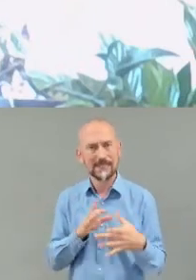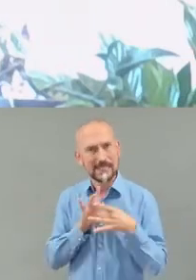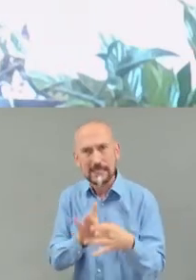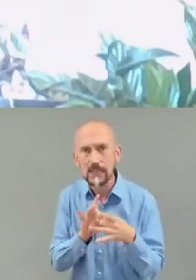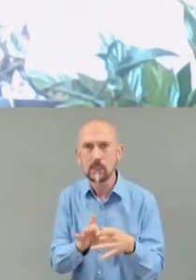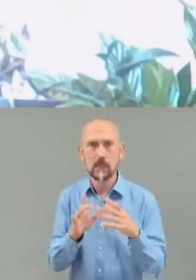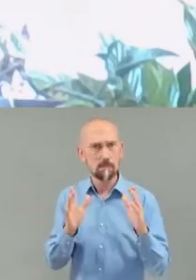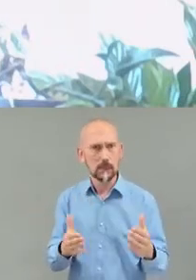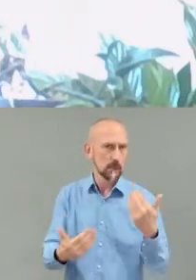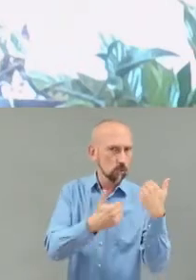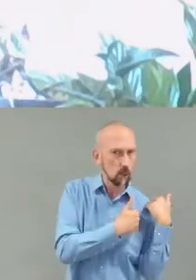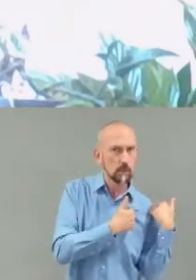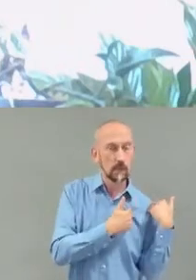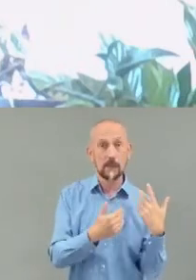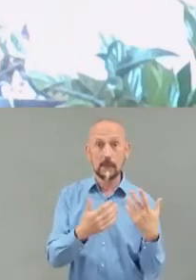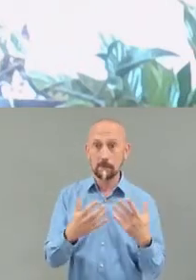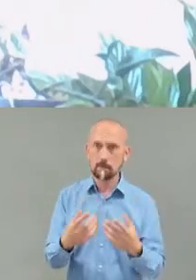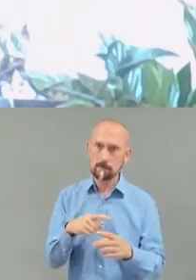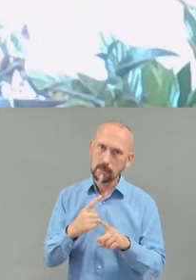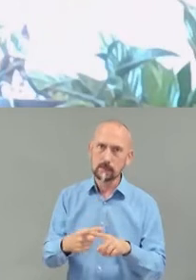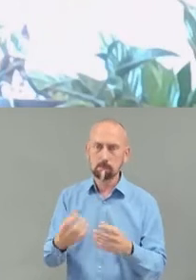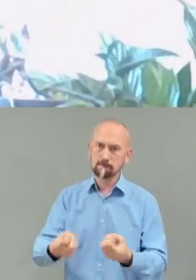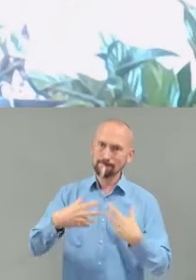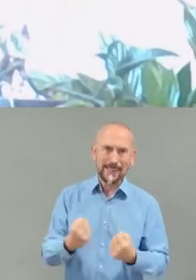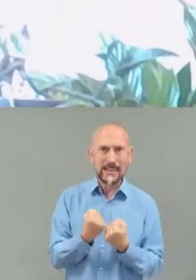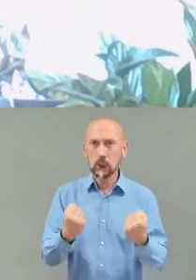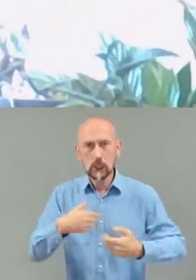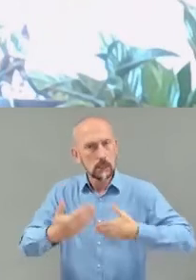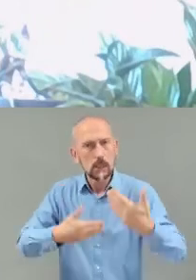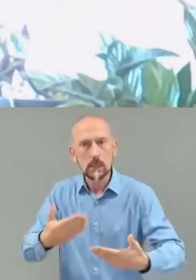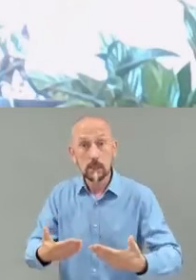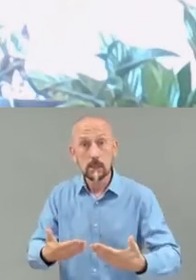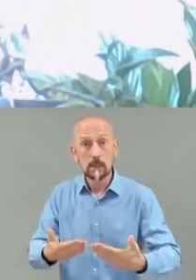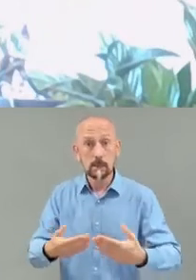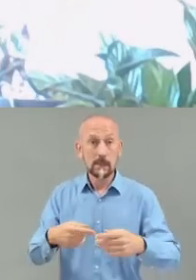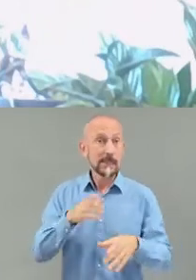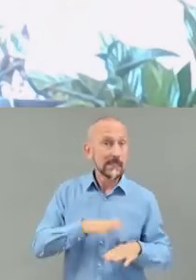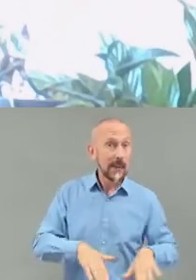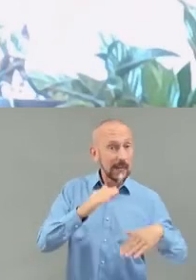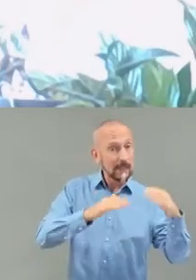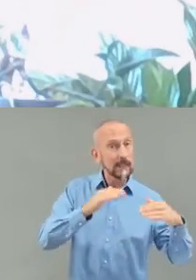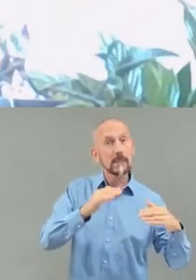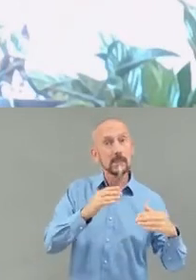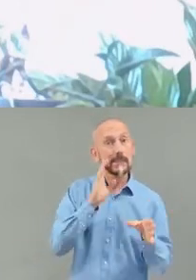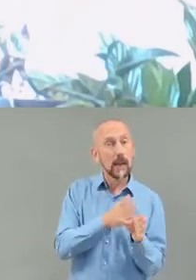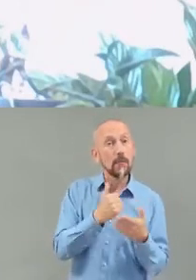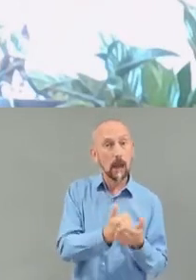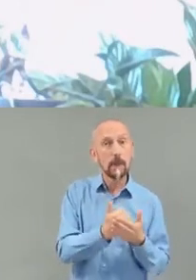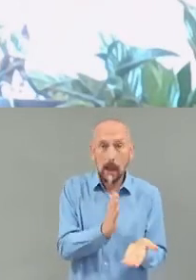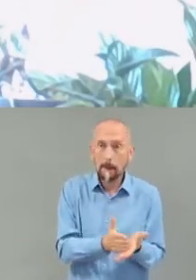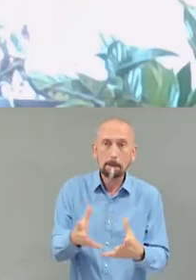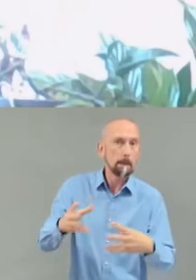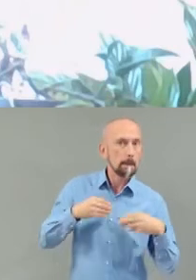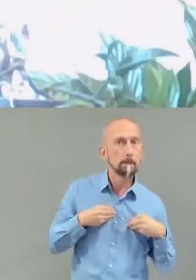energising. That has certainly been the case for child and adolescent psychotherapy. The difficult conversations are